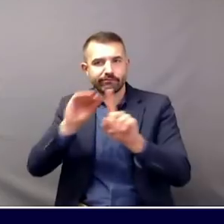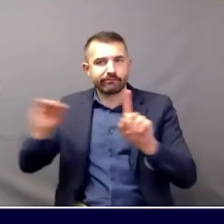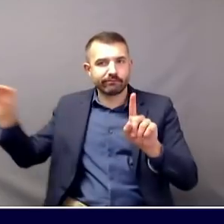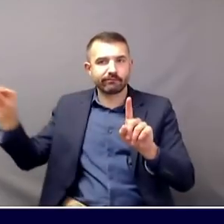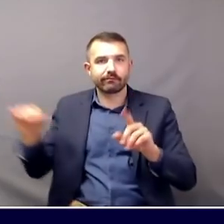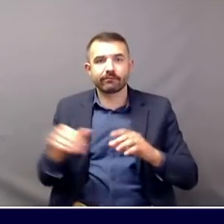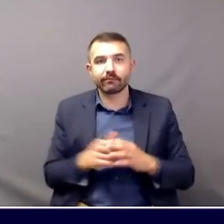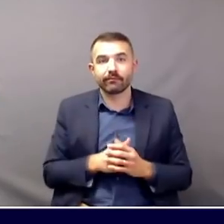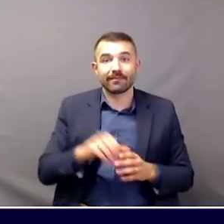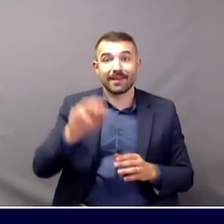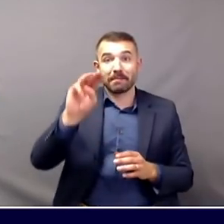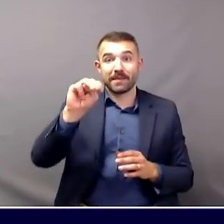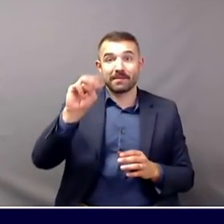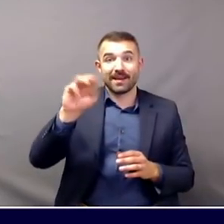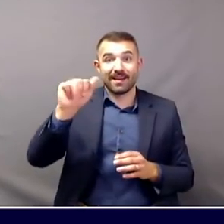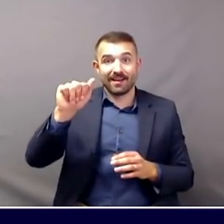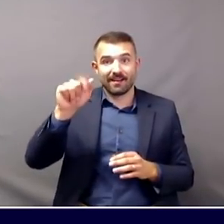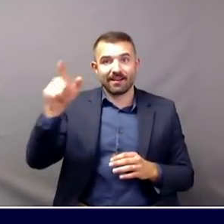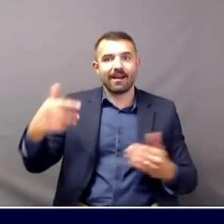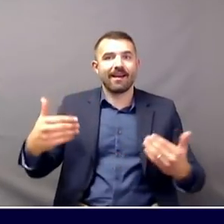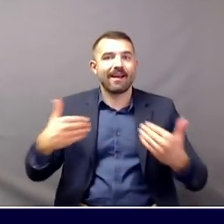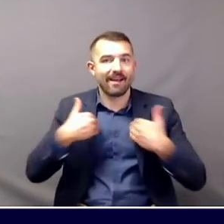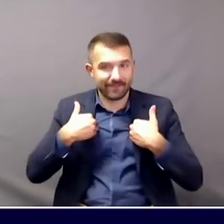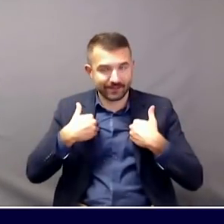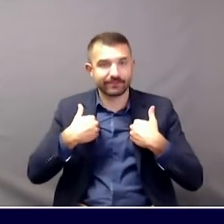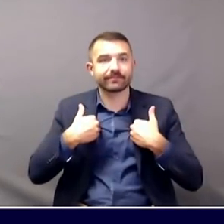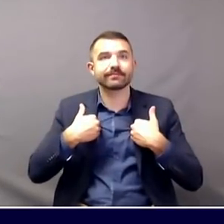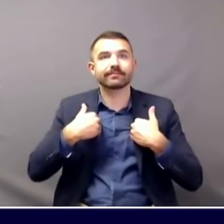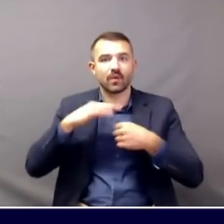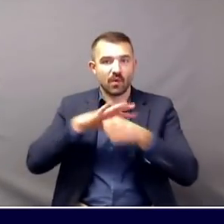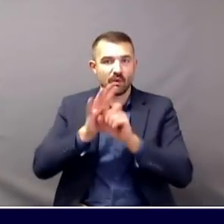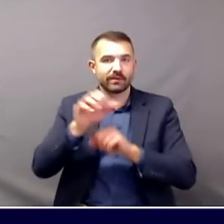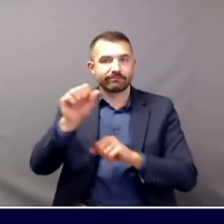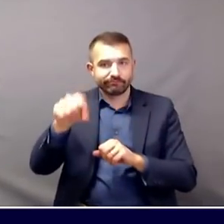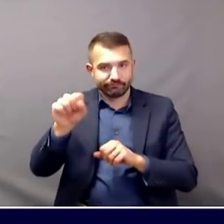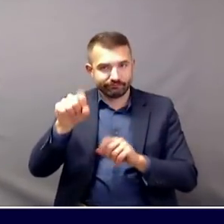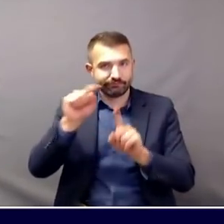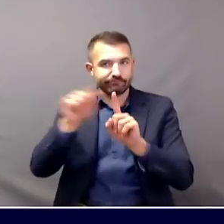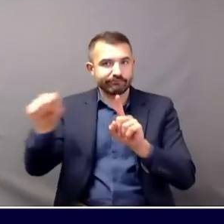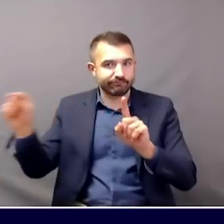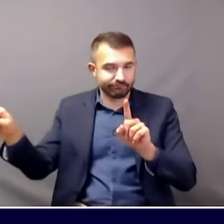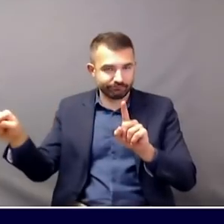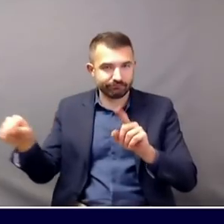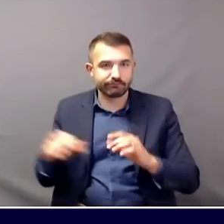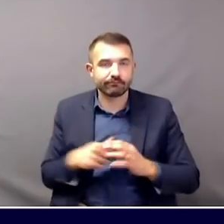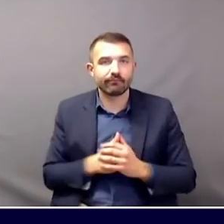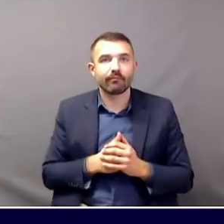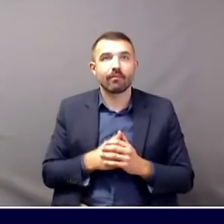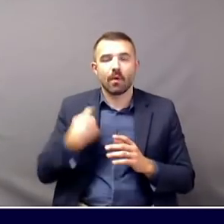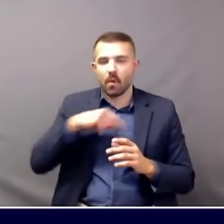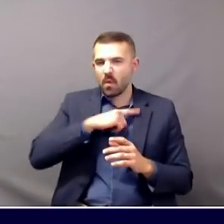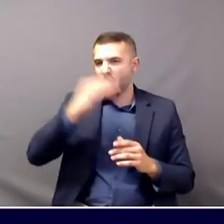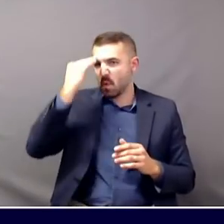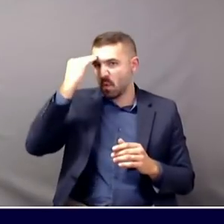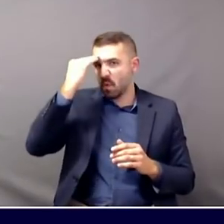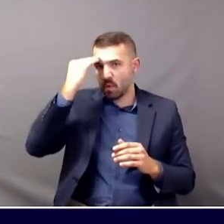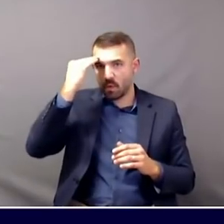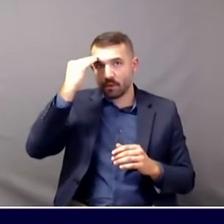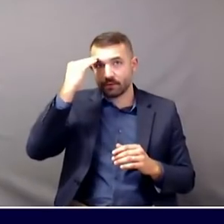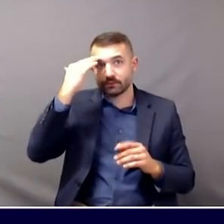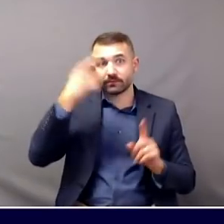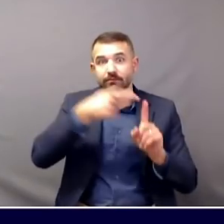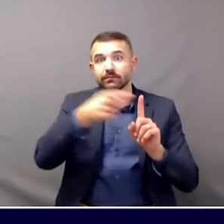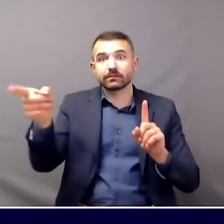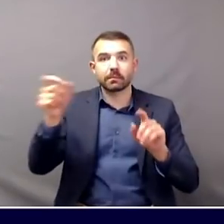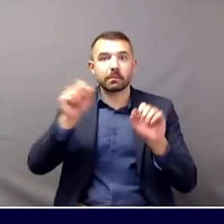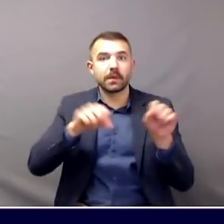Maritime Academy and has been in communication with their leadership about some changes that they may be making, that the Maine